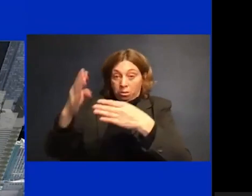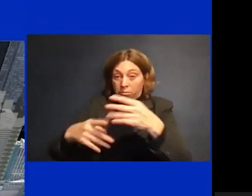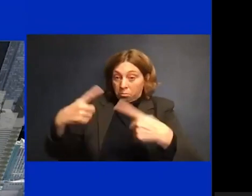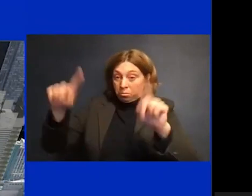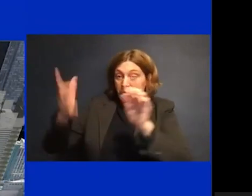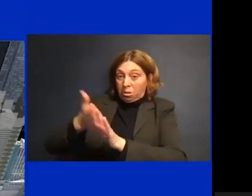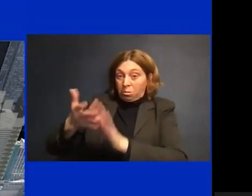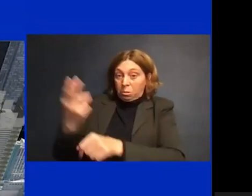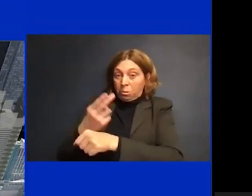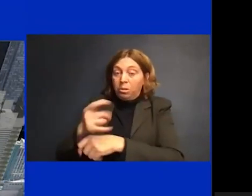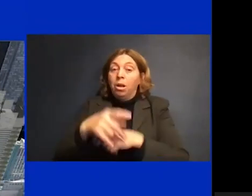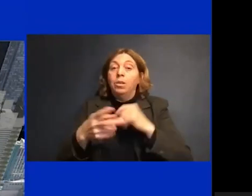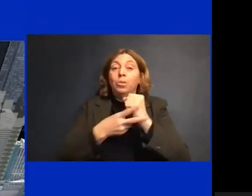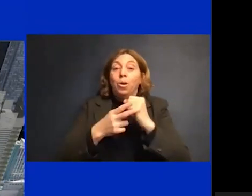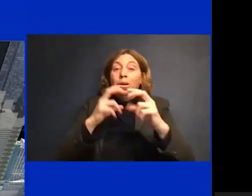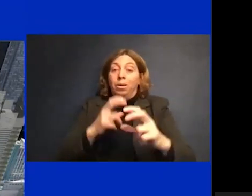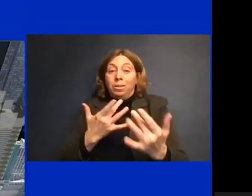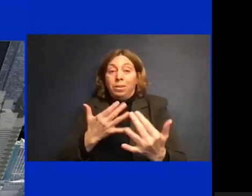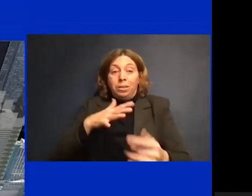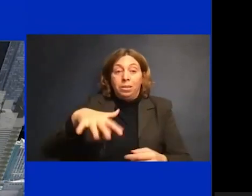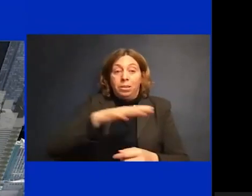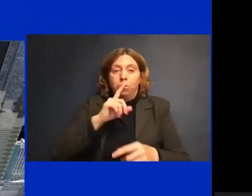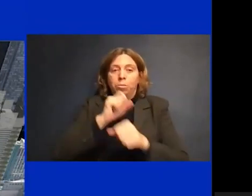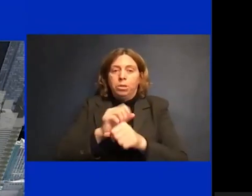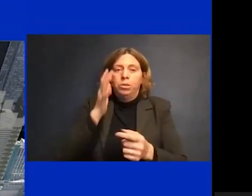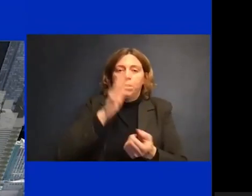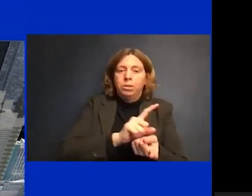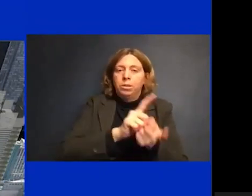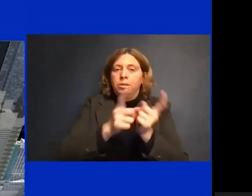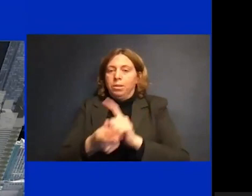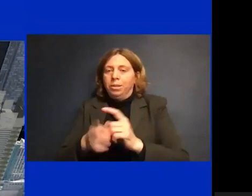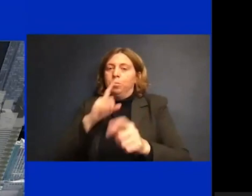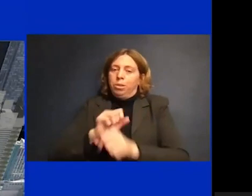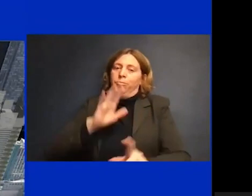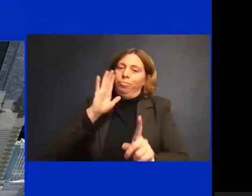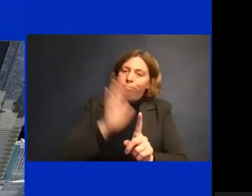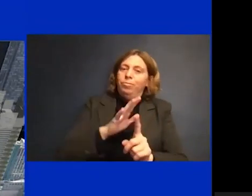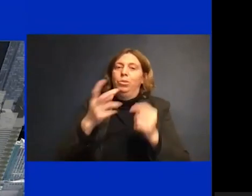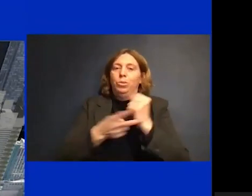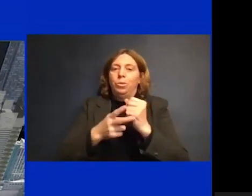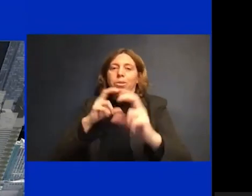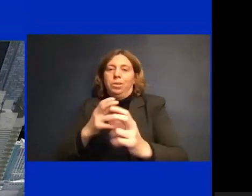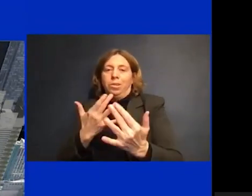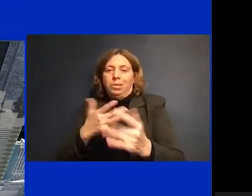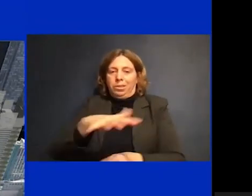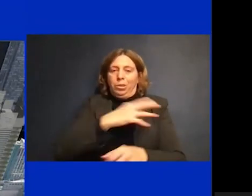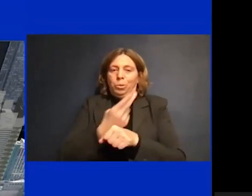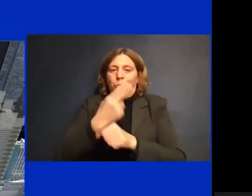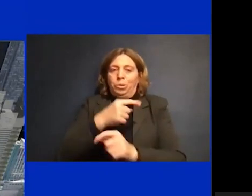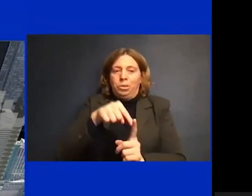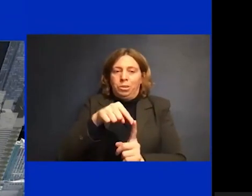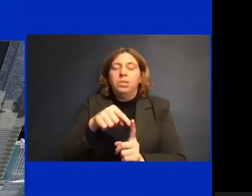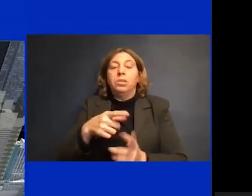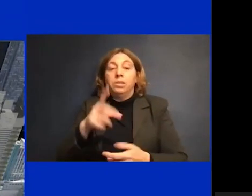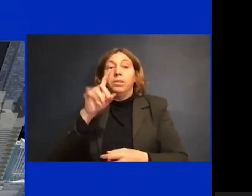staging facility will be converted from temporary commuter operations to storage and staging operations. The Dyer Avenue deckovers can